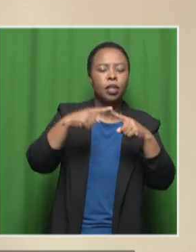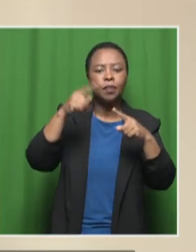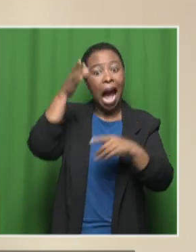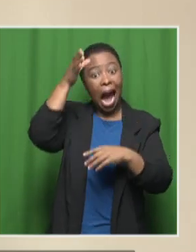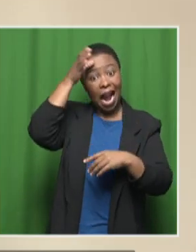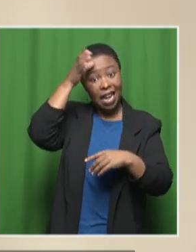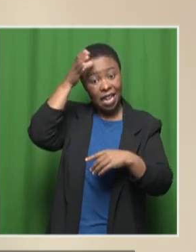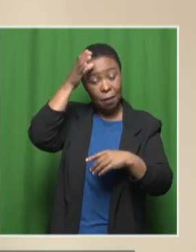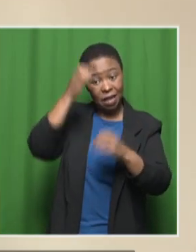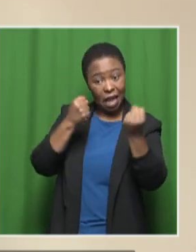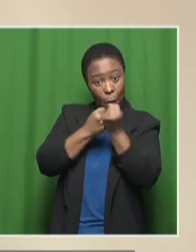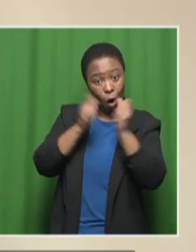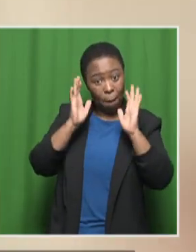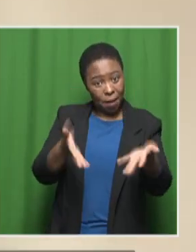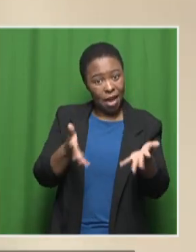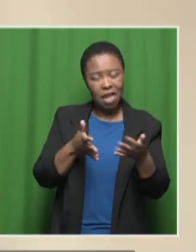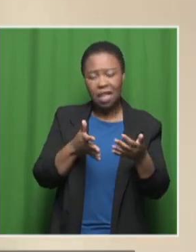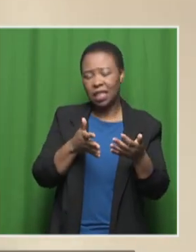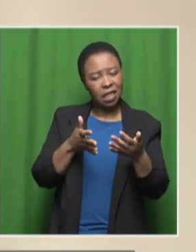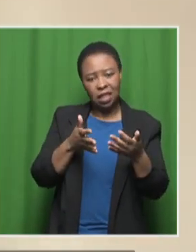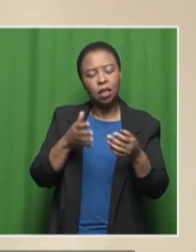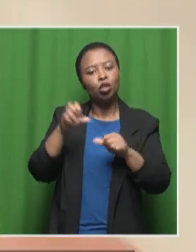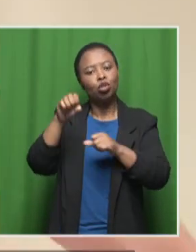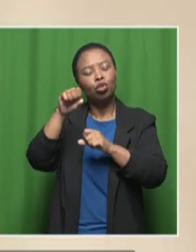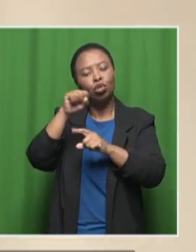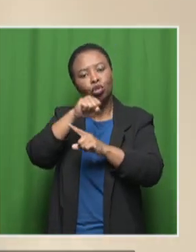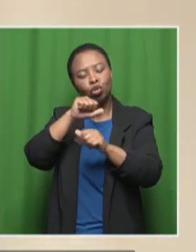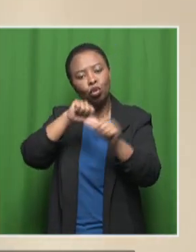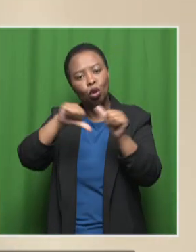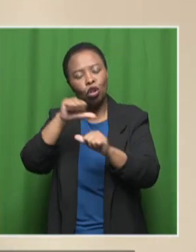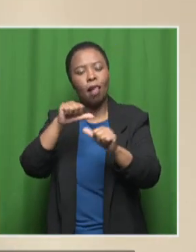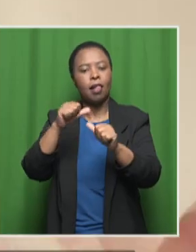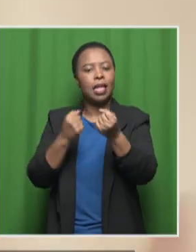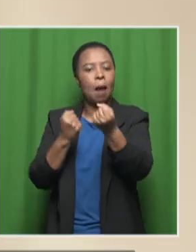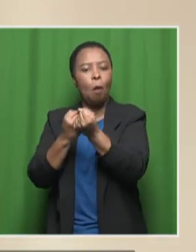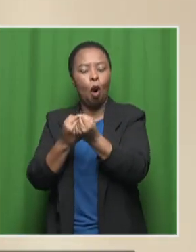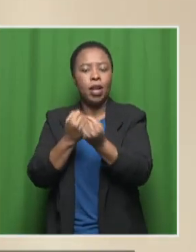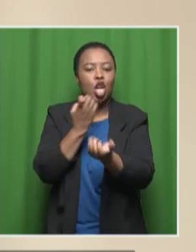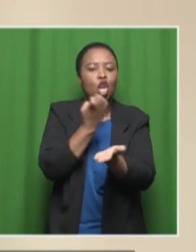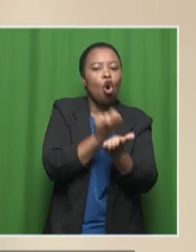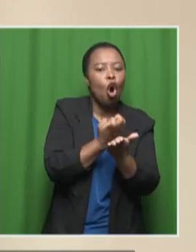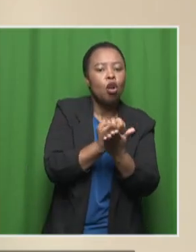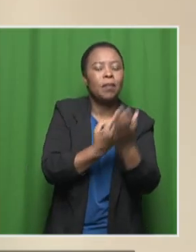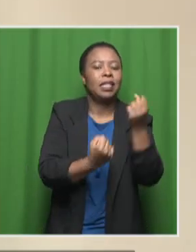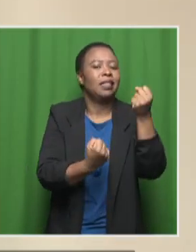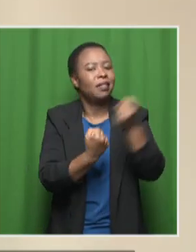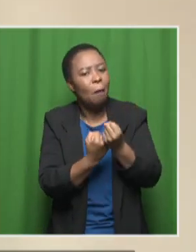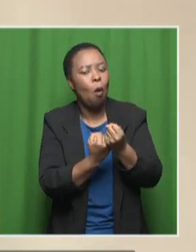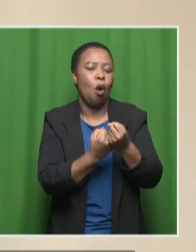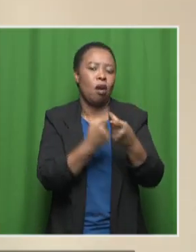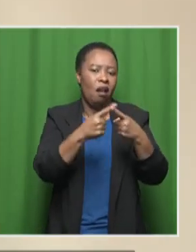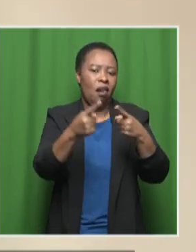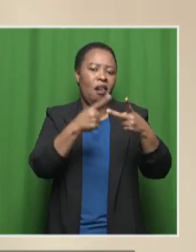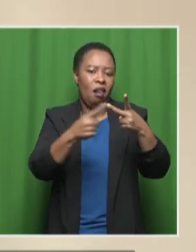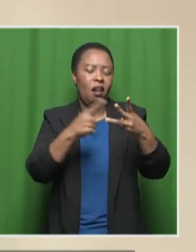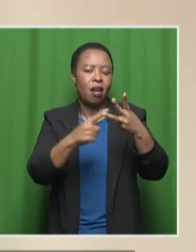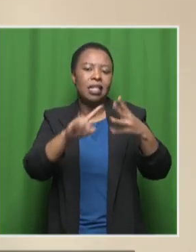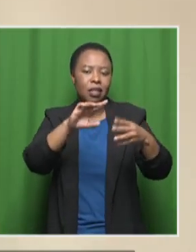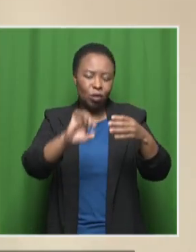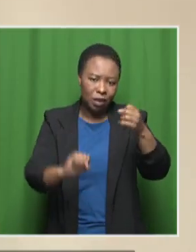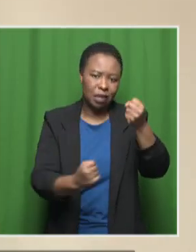it's about providing social support, economic support, about sort of leveraging